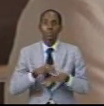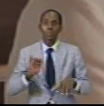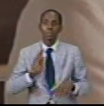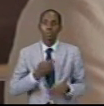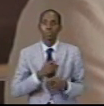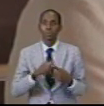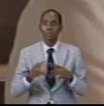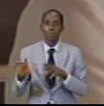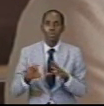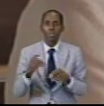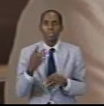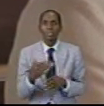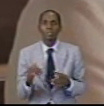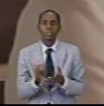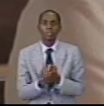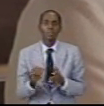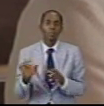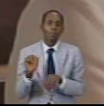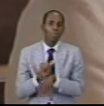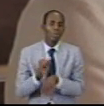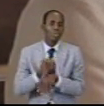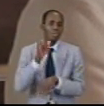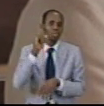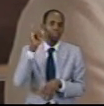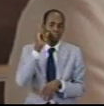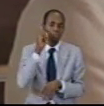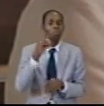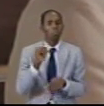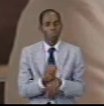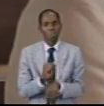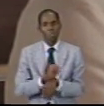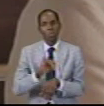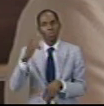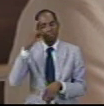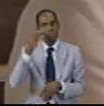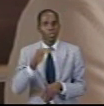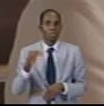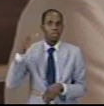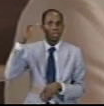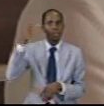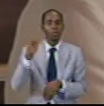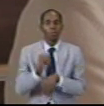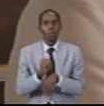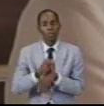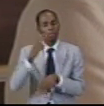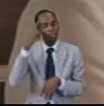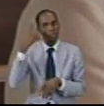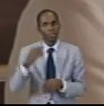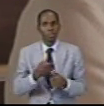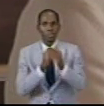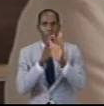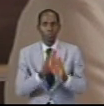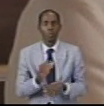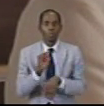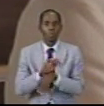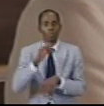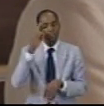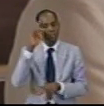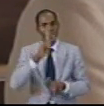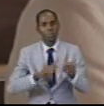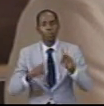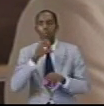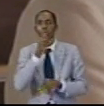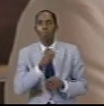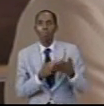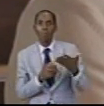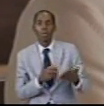worked yesterday, maybe they're still working for the adults, working for the members, and working for the disciples, and working for the people who are there. But